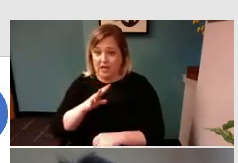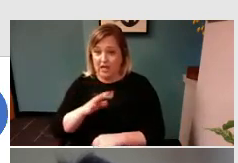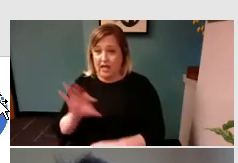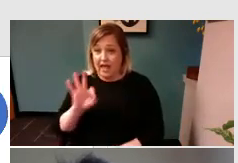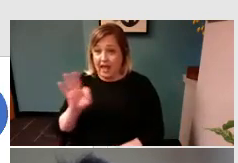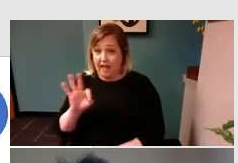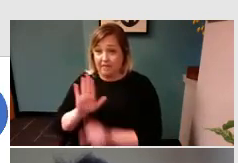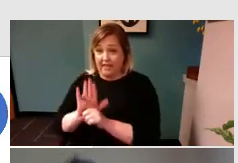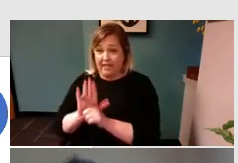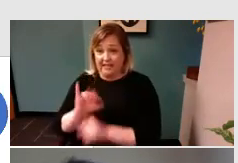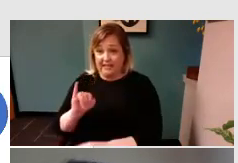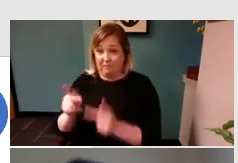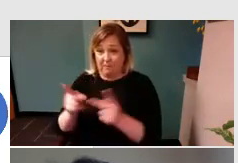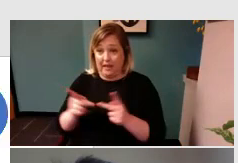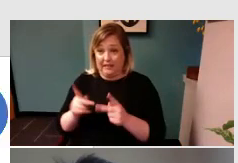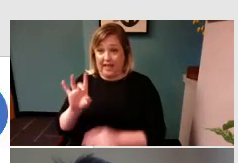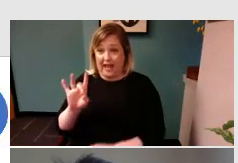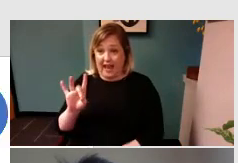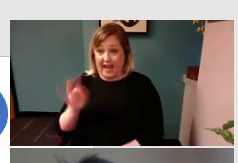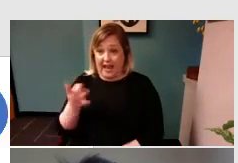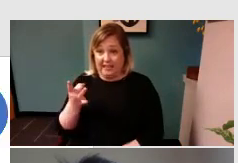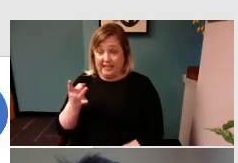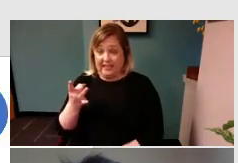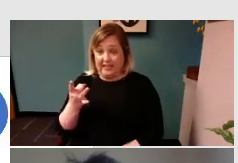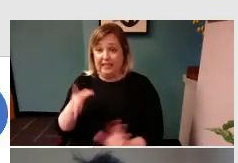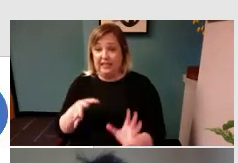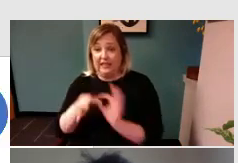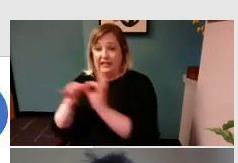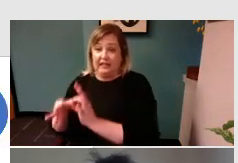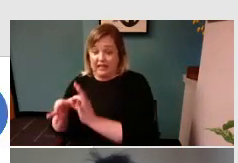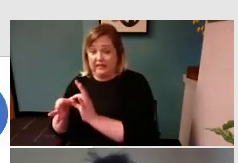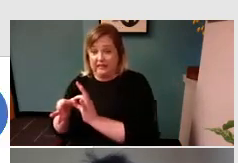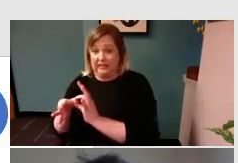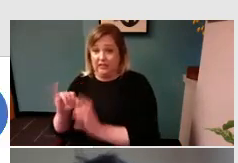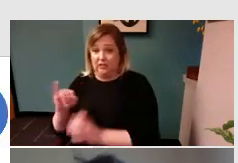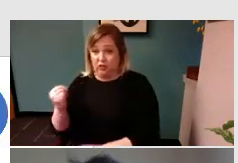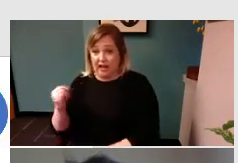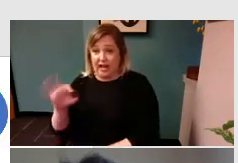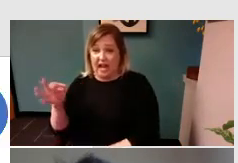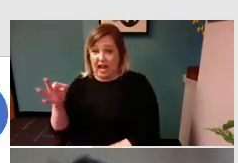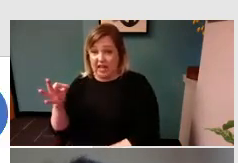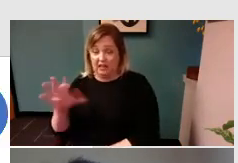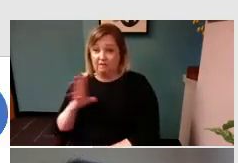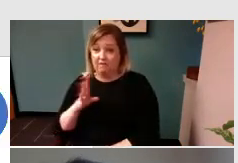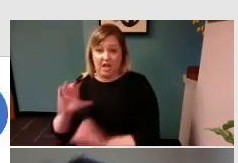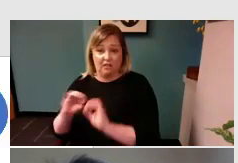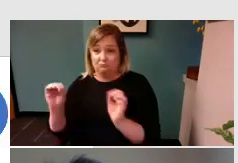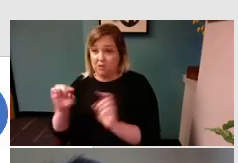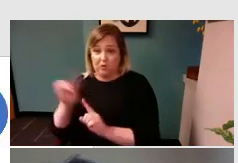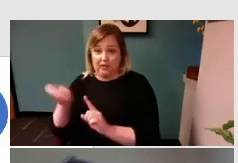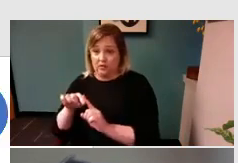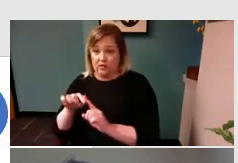to J, which has an index of 9, fine by me. There is no cycle. Now all the way to C, we see that C is connecting